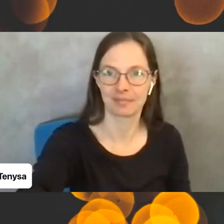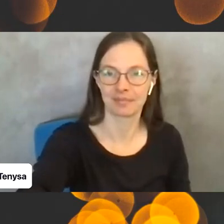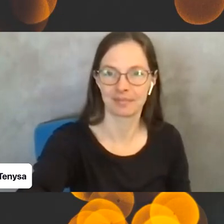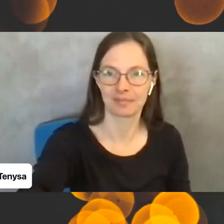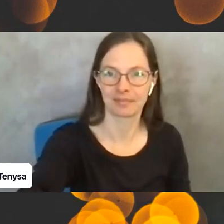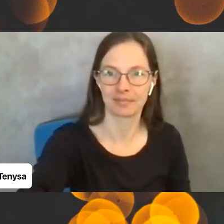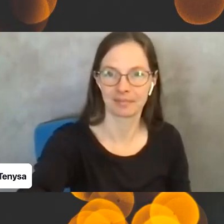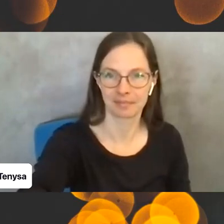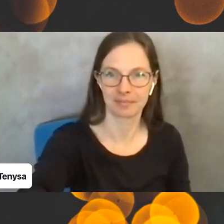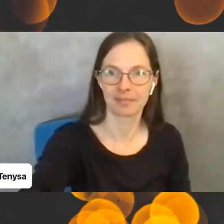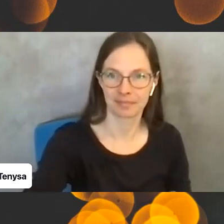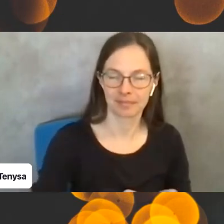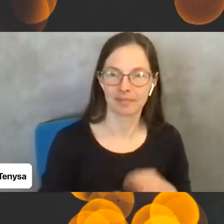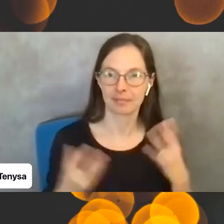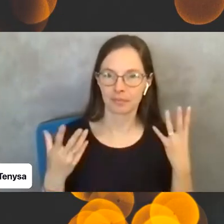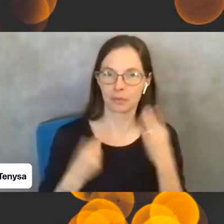Lovely.